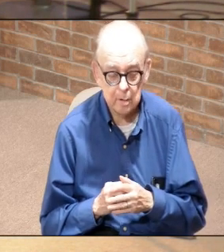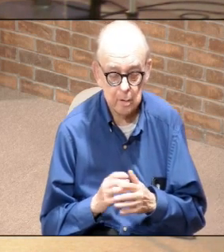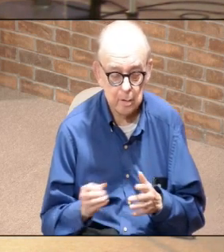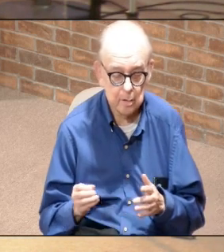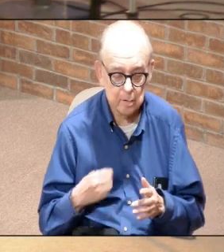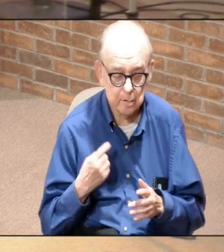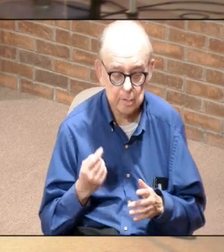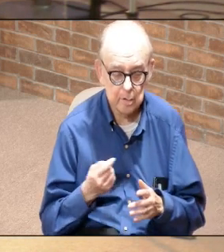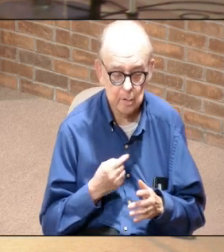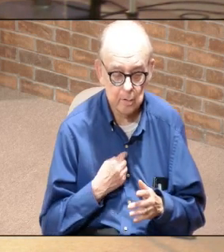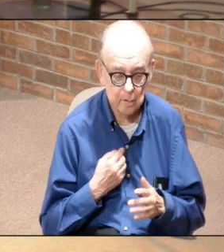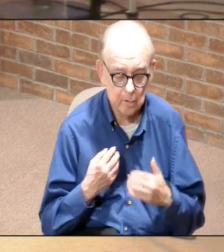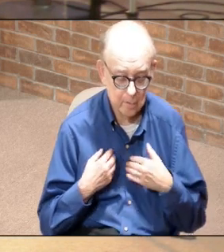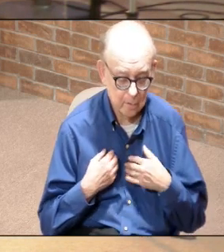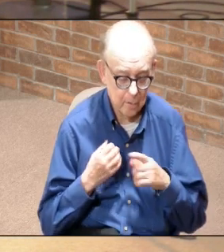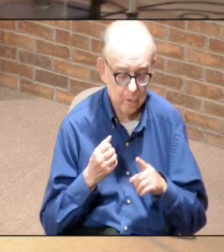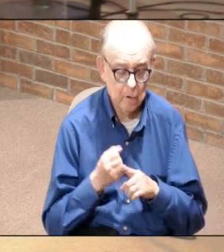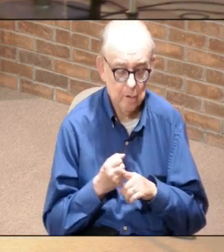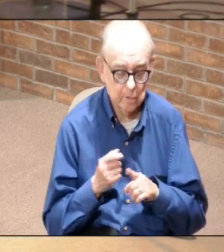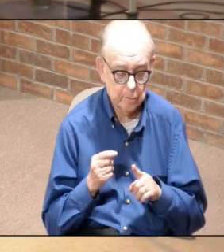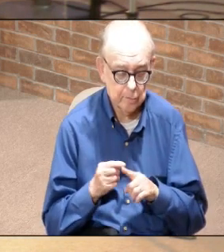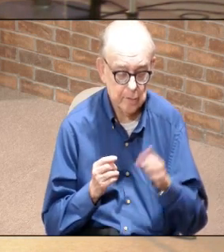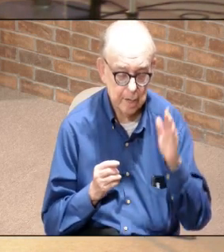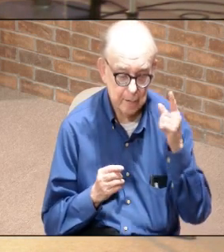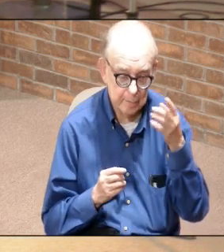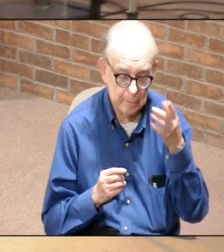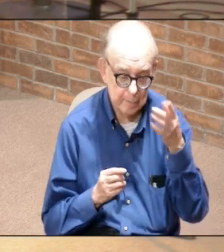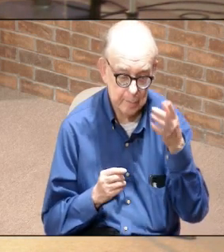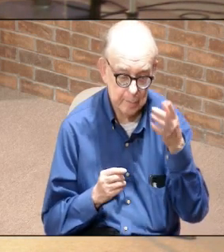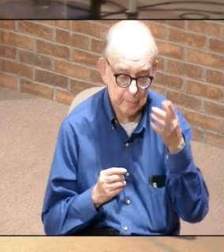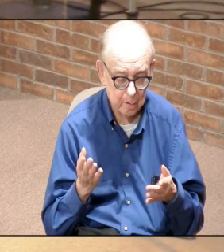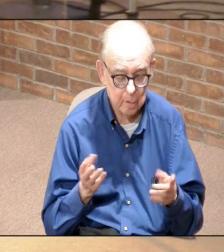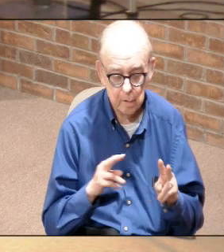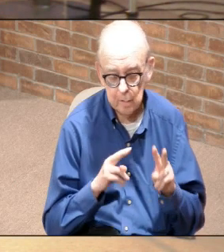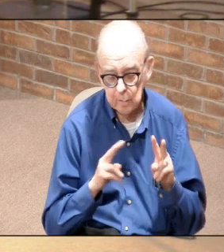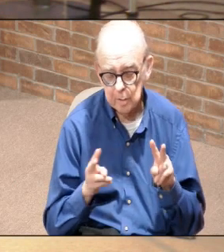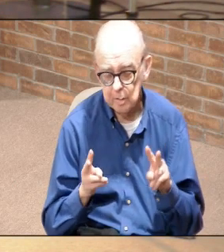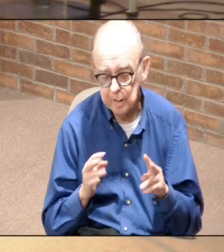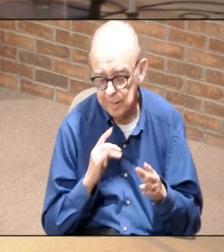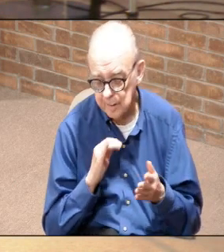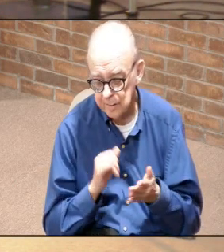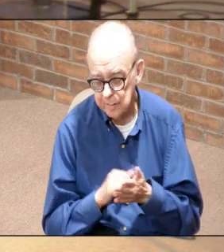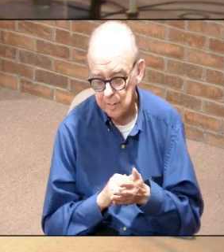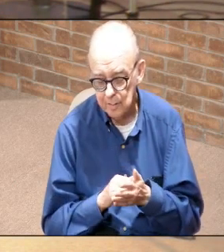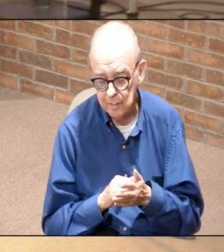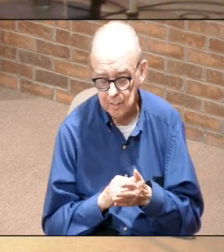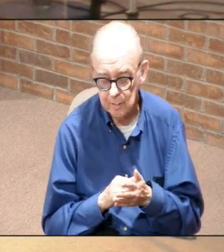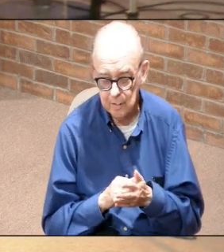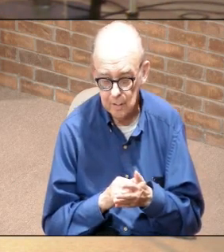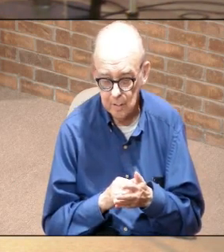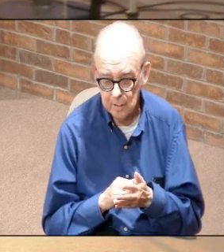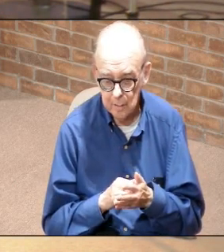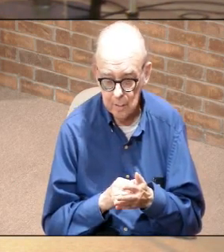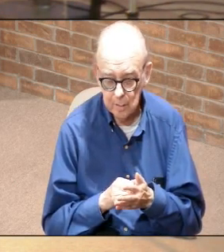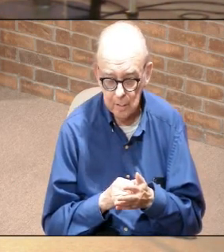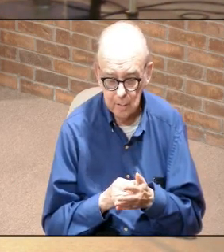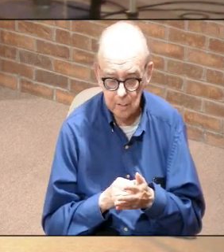and that we will hold on to him. So when you look at this,